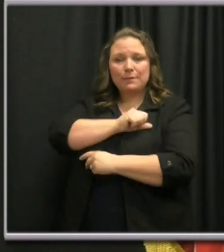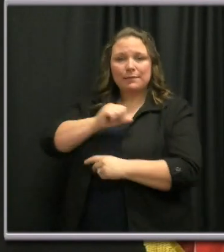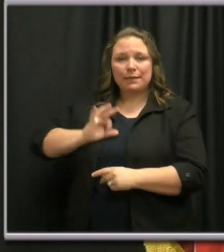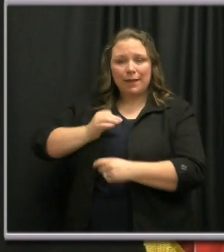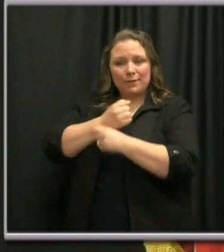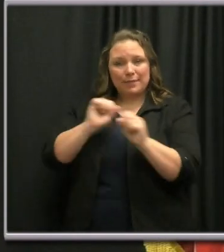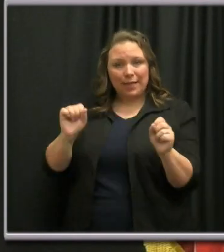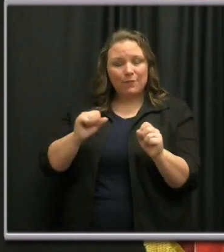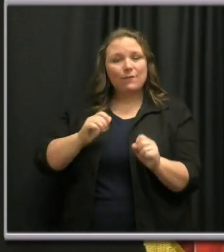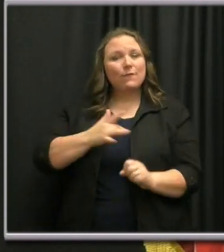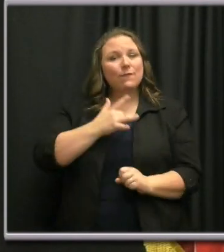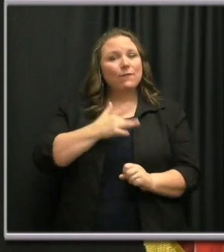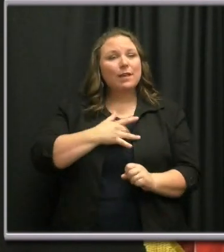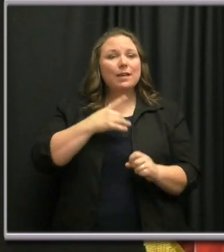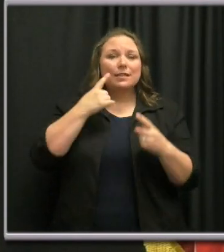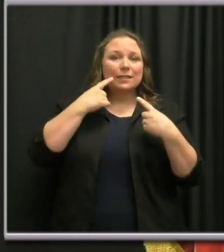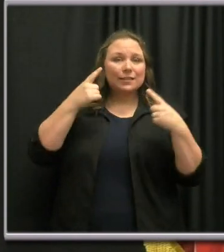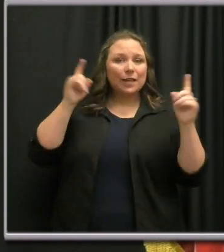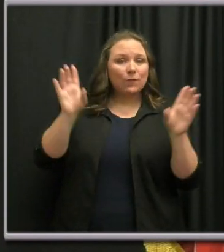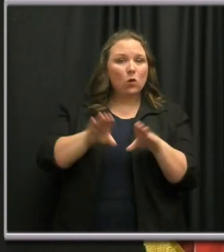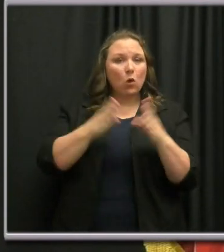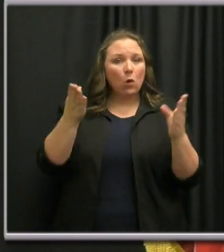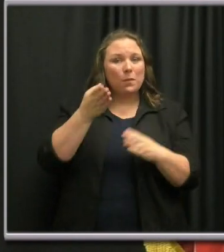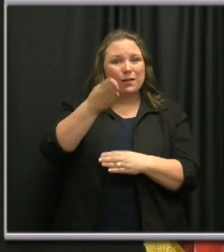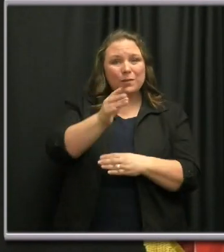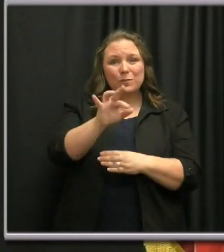think our successful reopening on Broadway